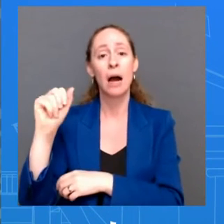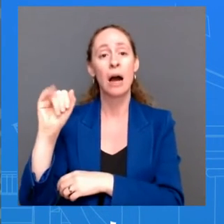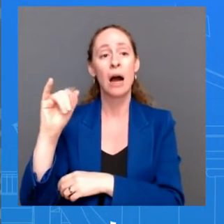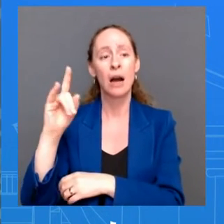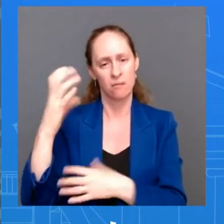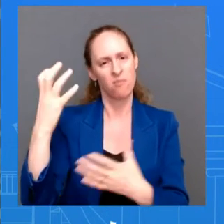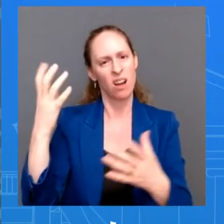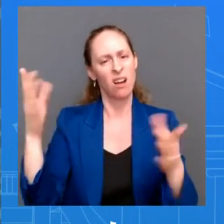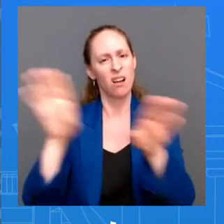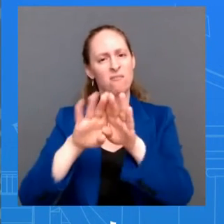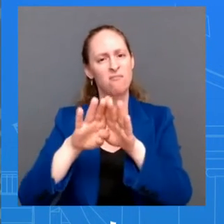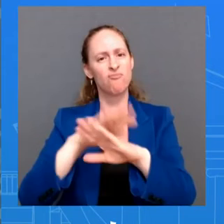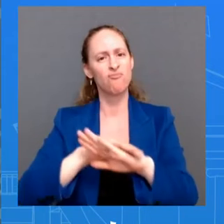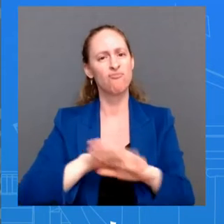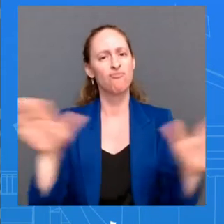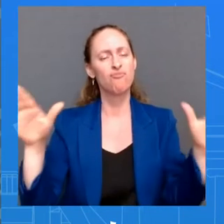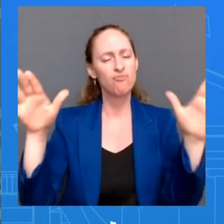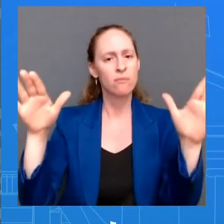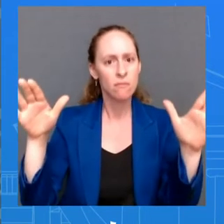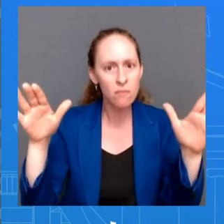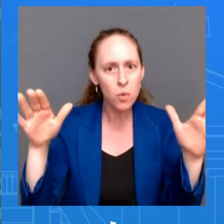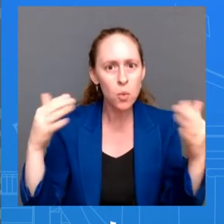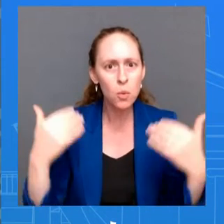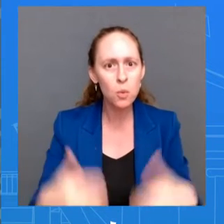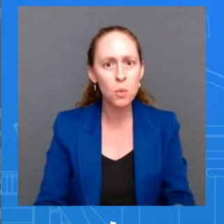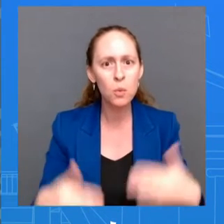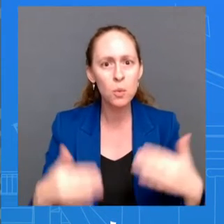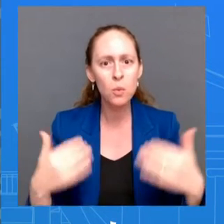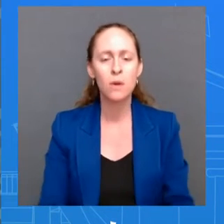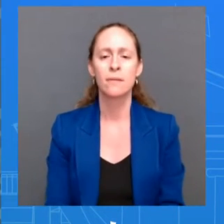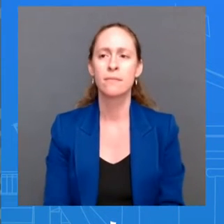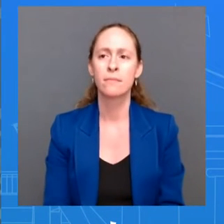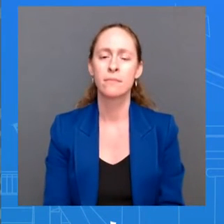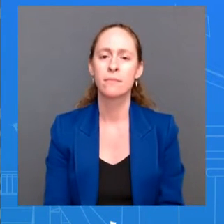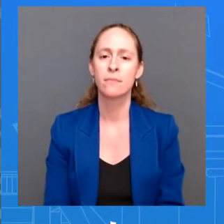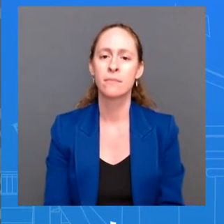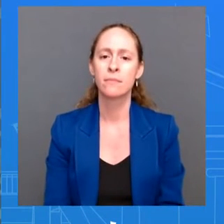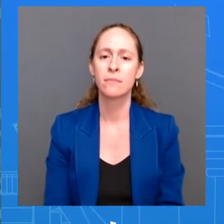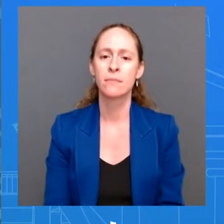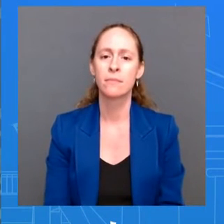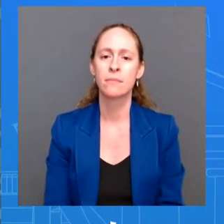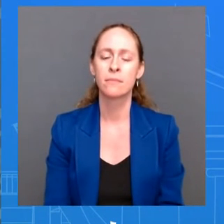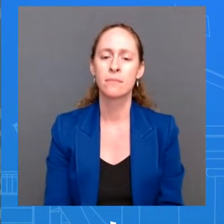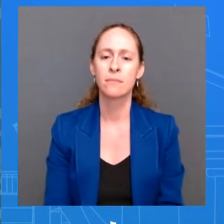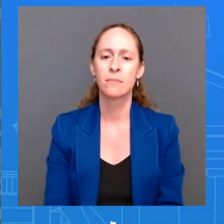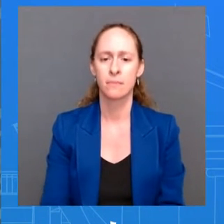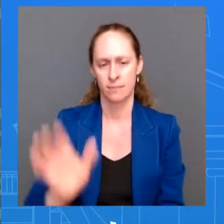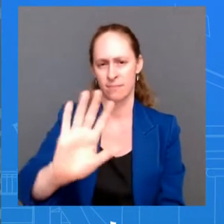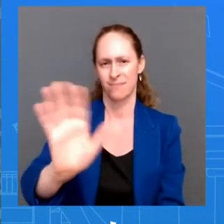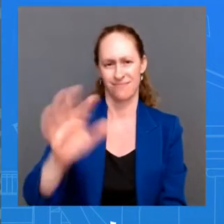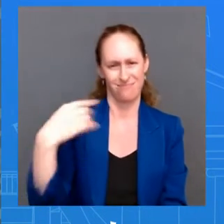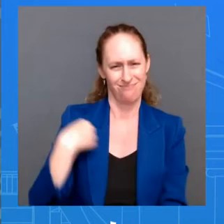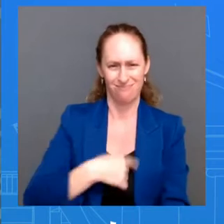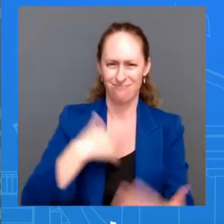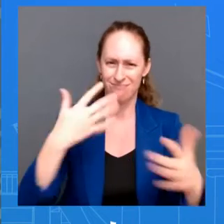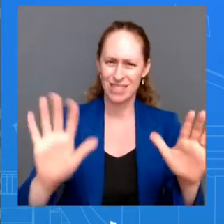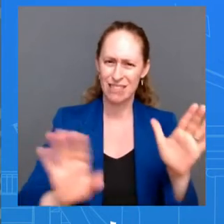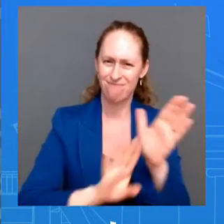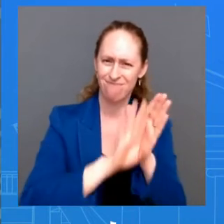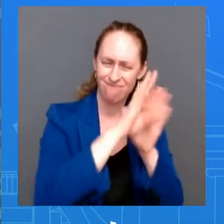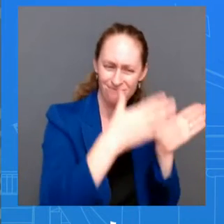families, and Republicans are opposing that. They're opposing that because of false rage. They're opposing